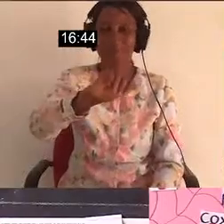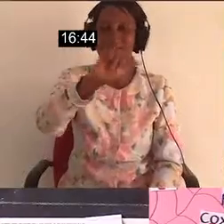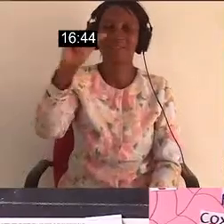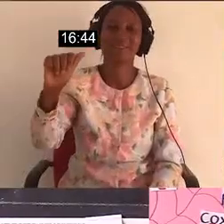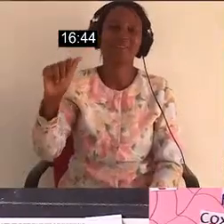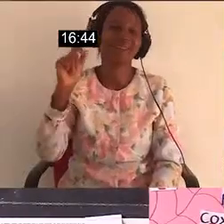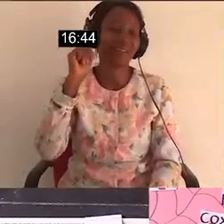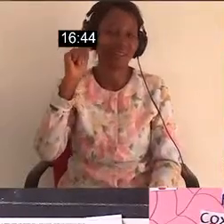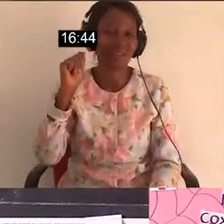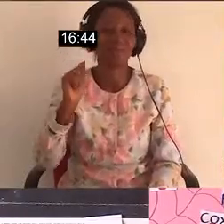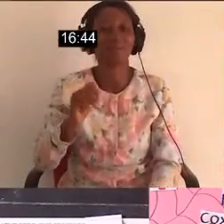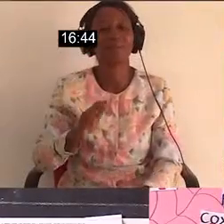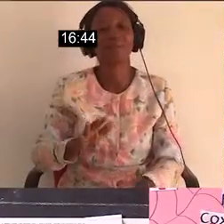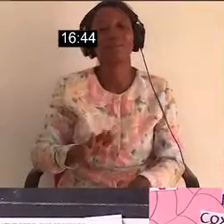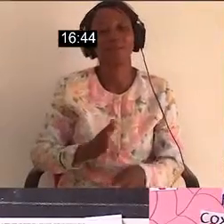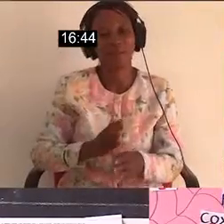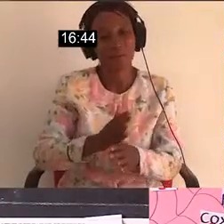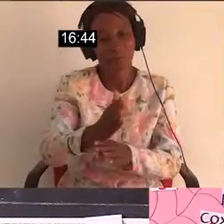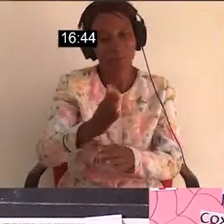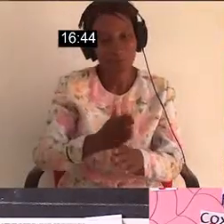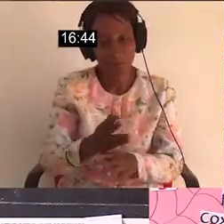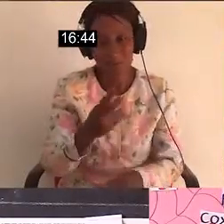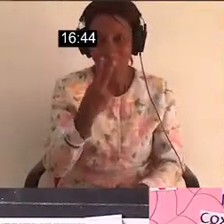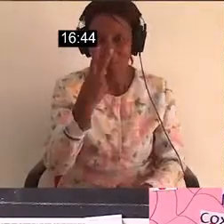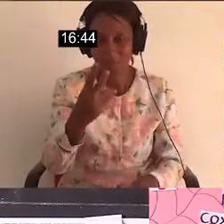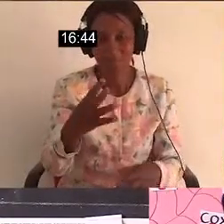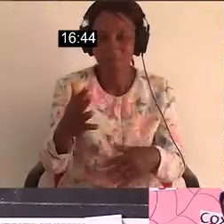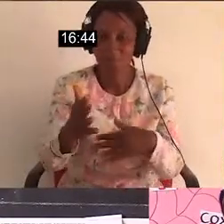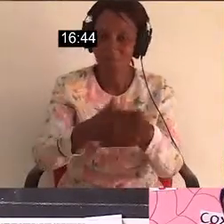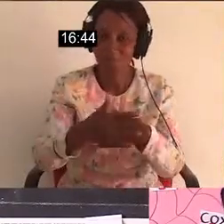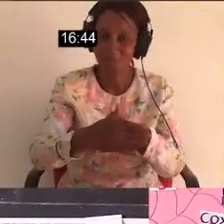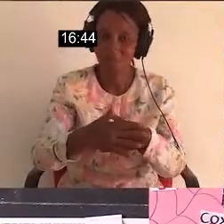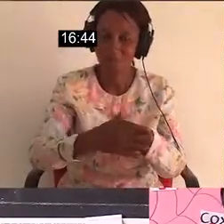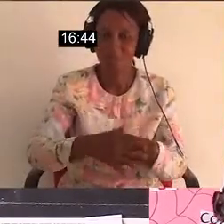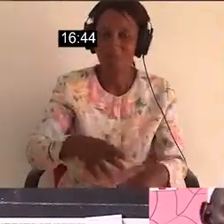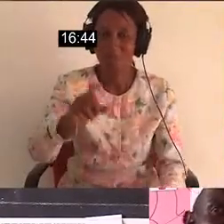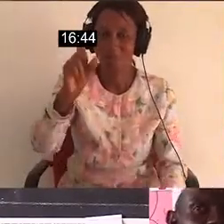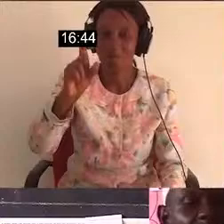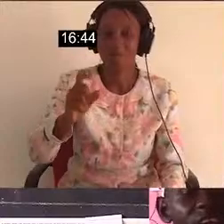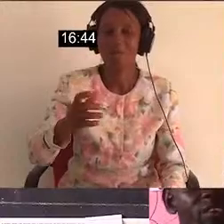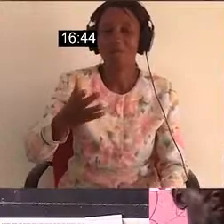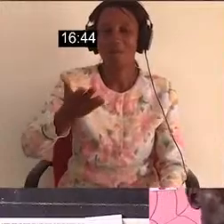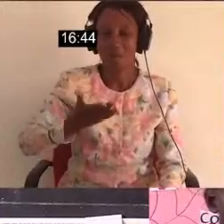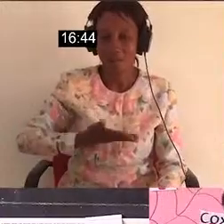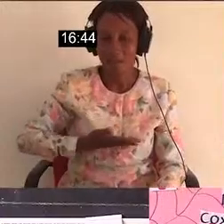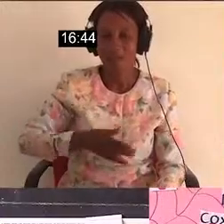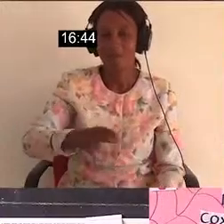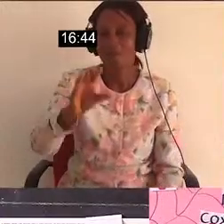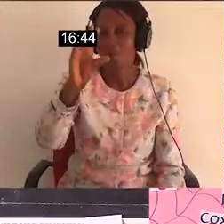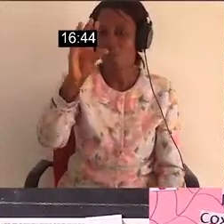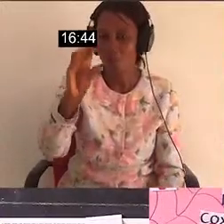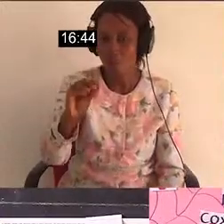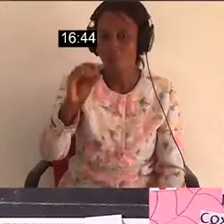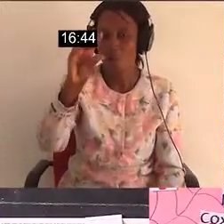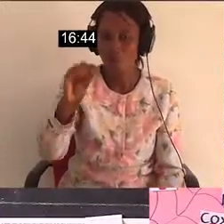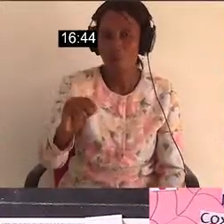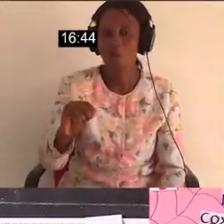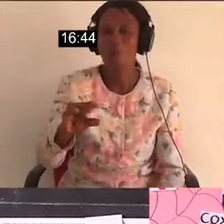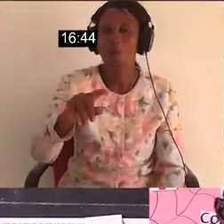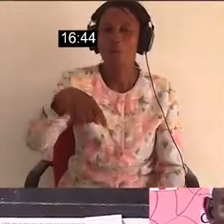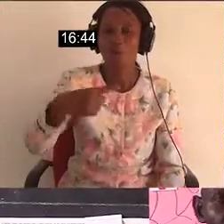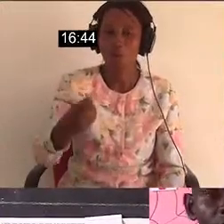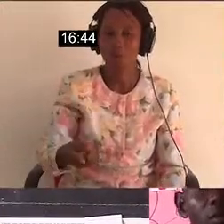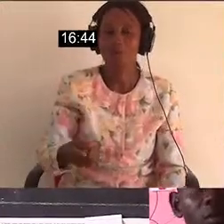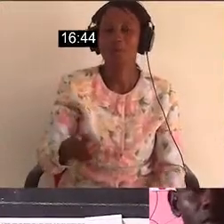girls. Still continue to look for more words that have the sound. Until we